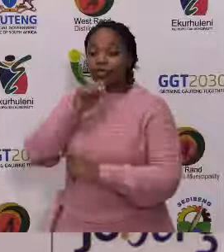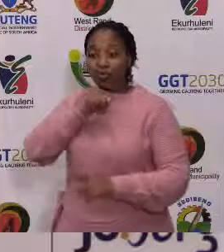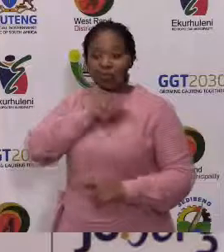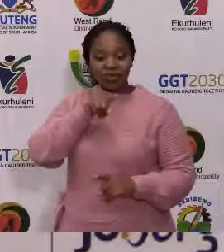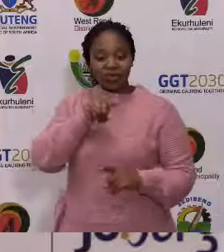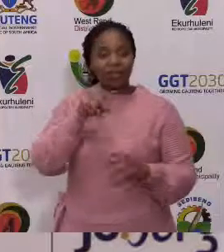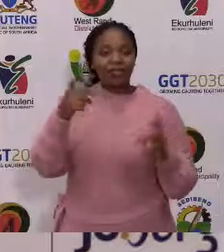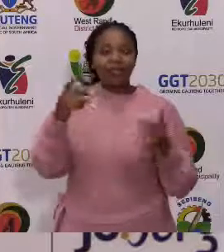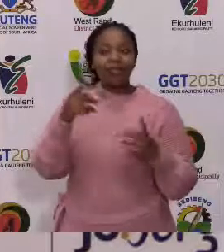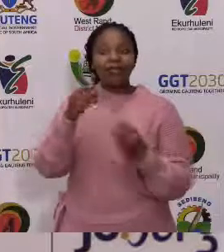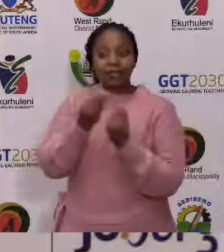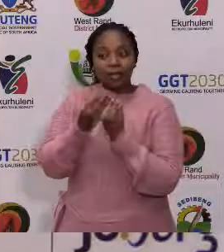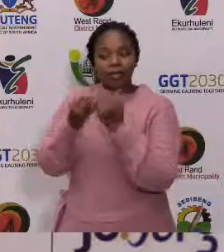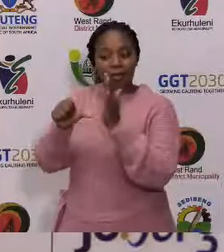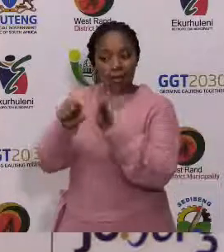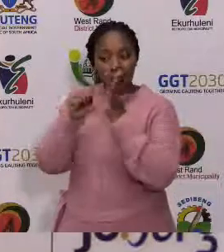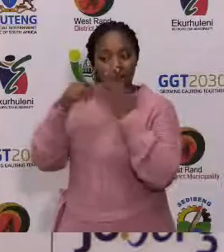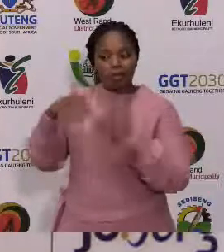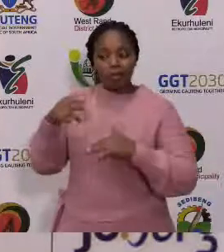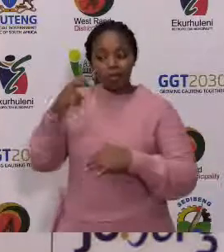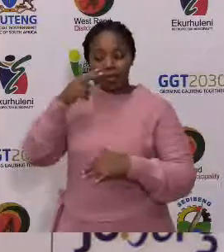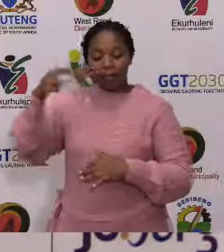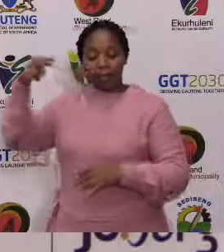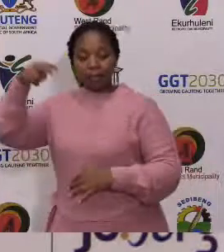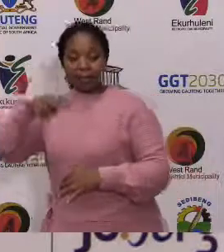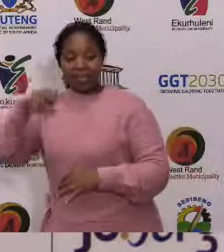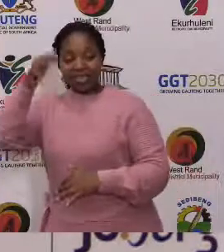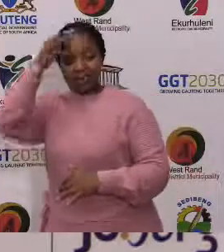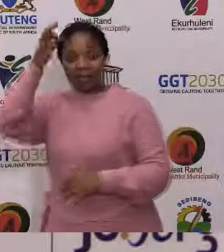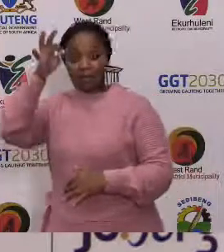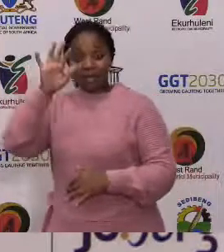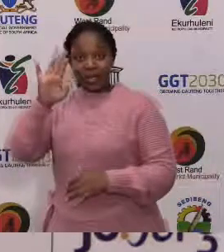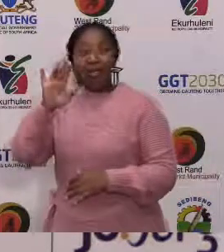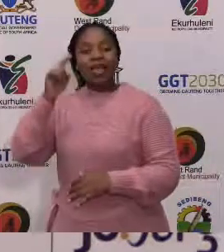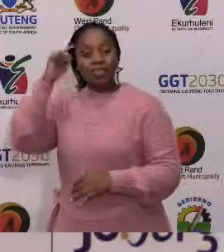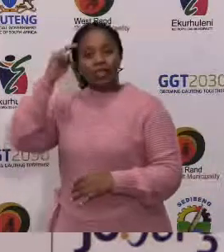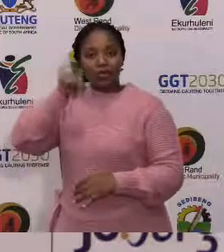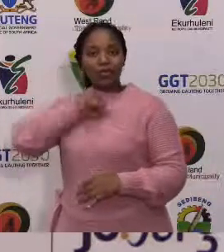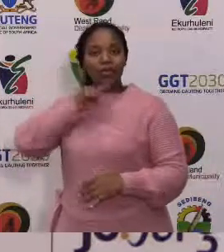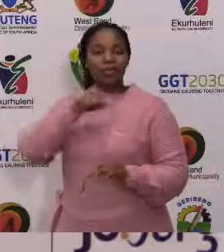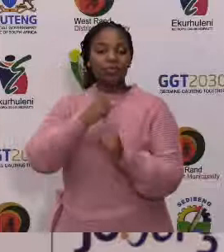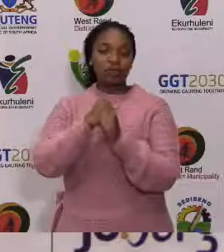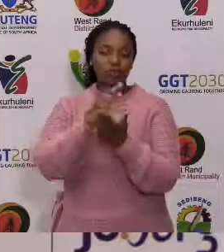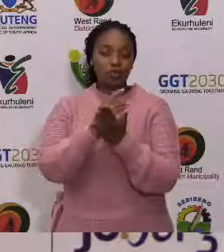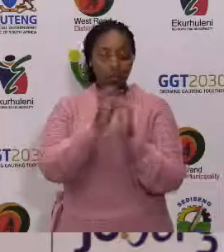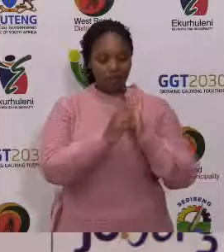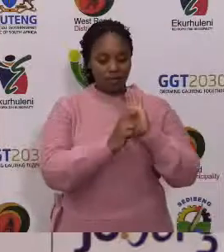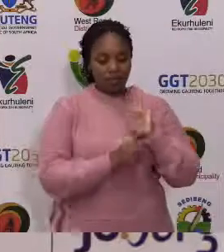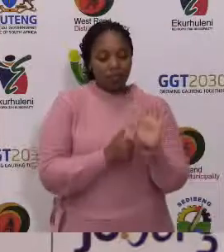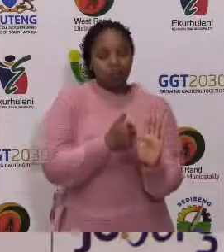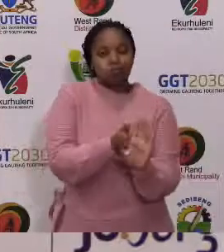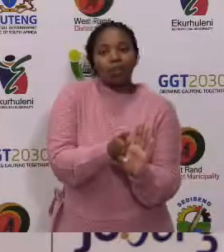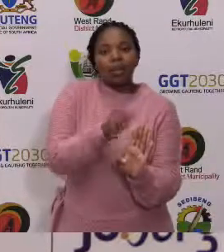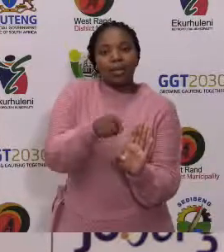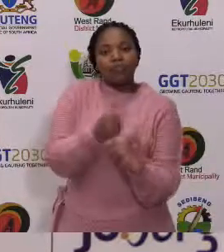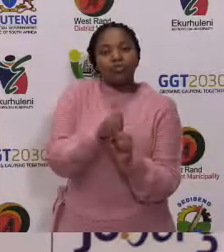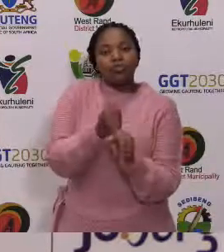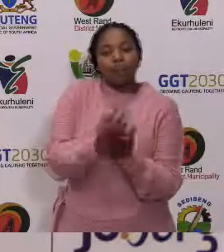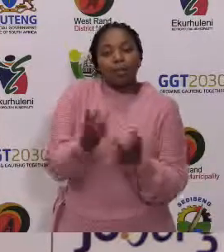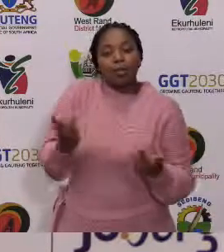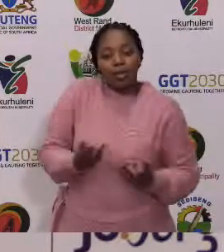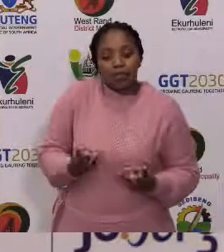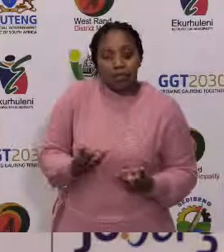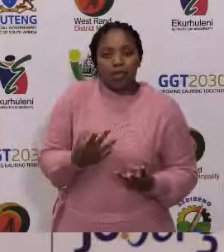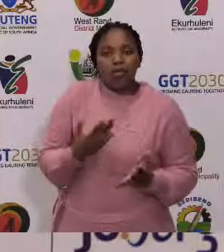yes. From a point of view of government, I think we should ensure that we enforce the regulations, but it's the issue of